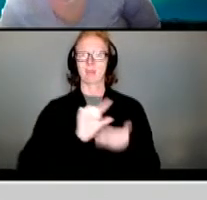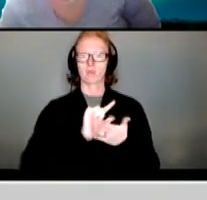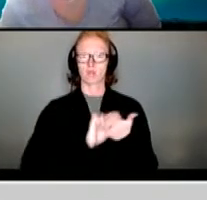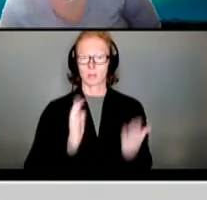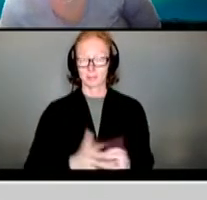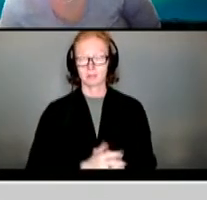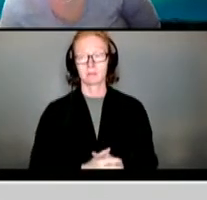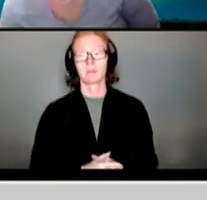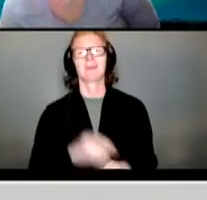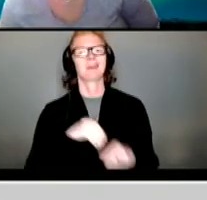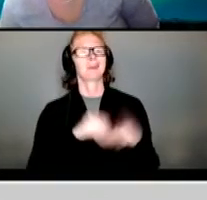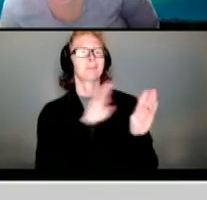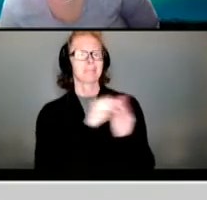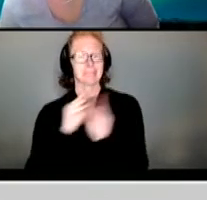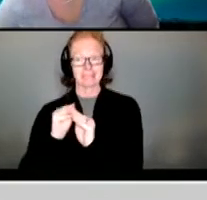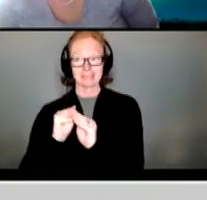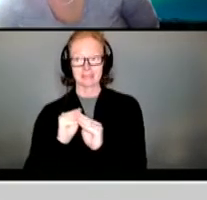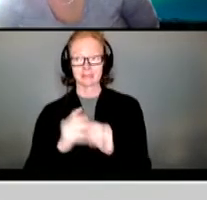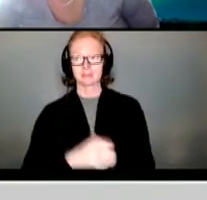at meetings discuss